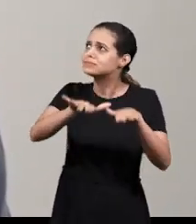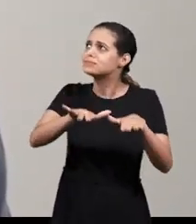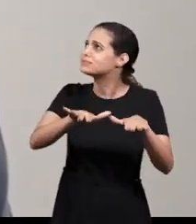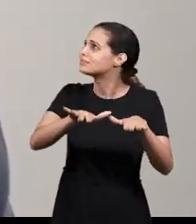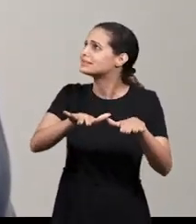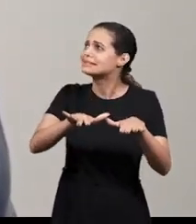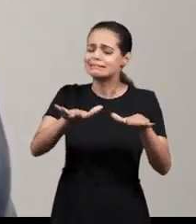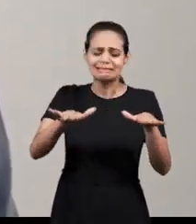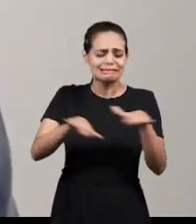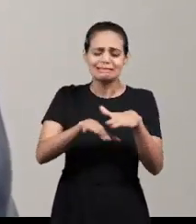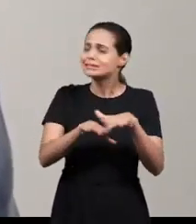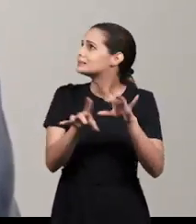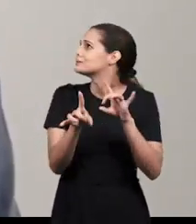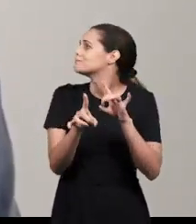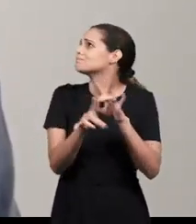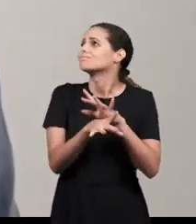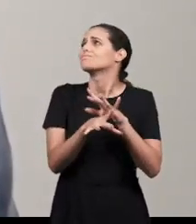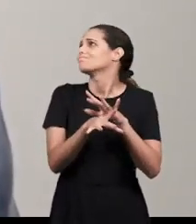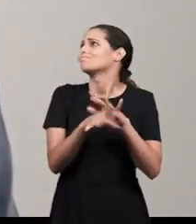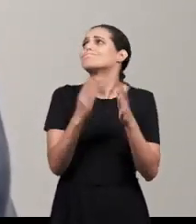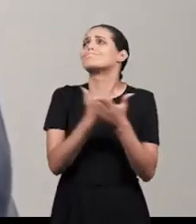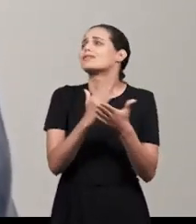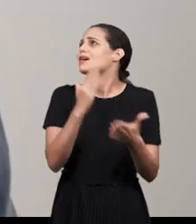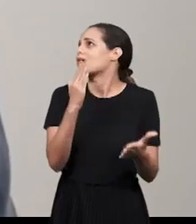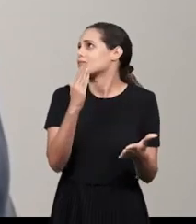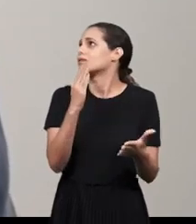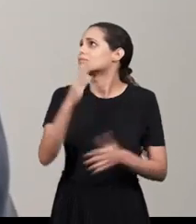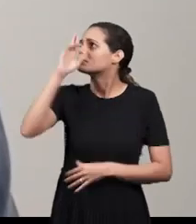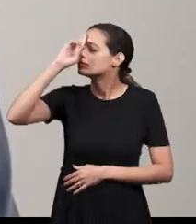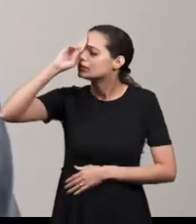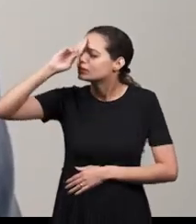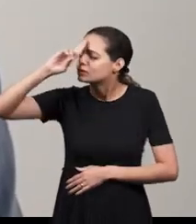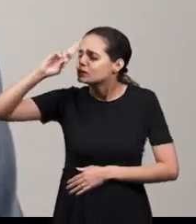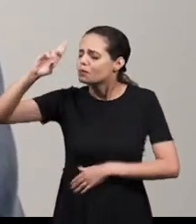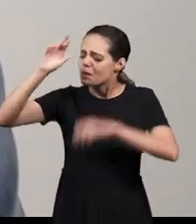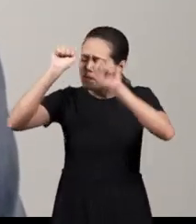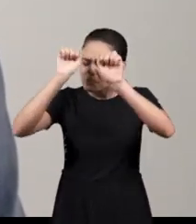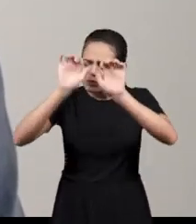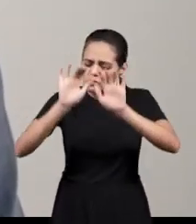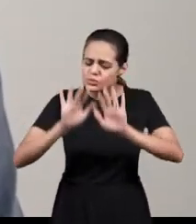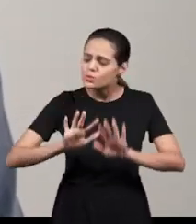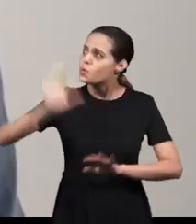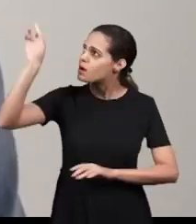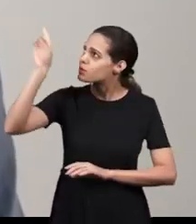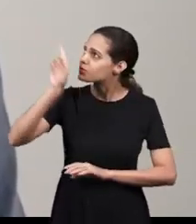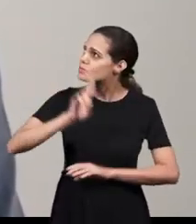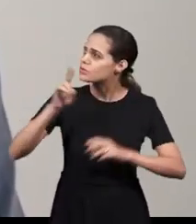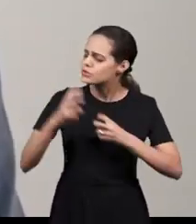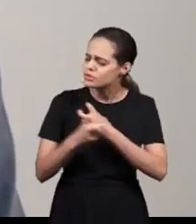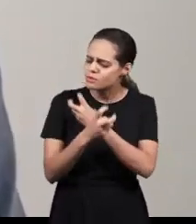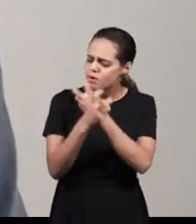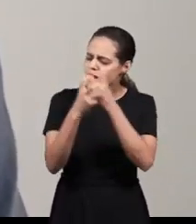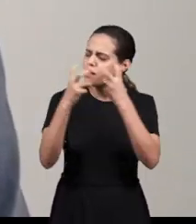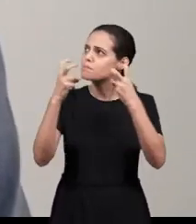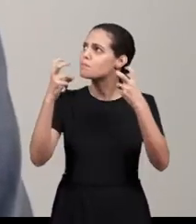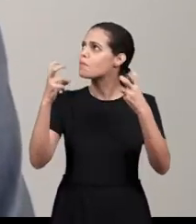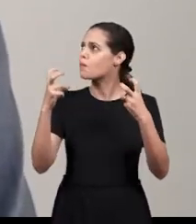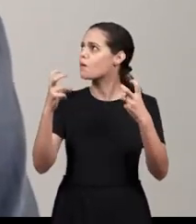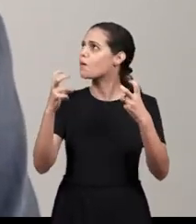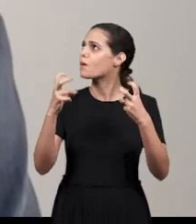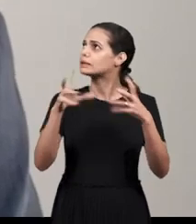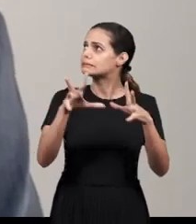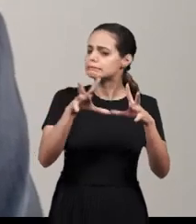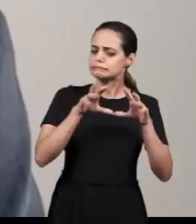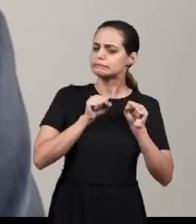that you can hear the cry of your people, delivering your servants from this illness, of any and all contamination. We